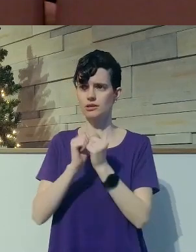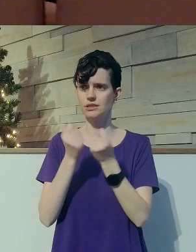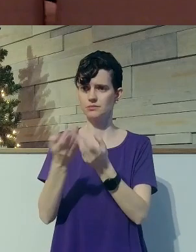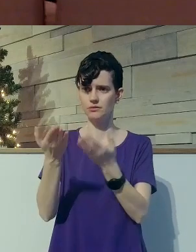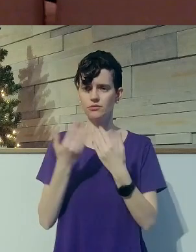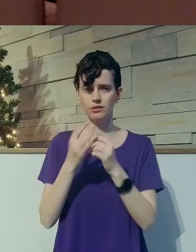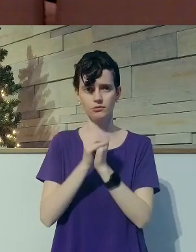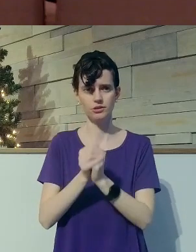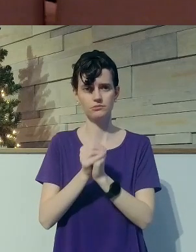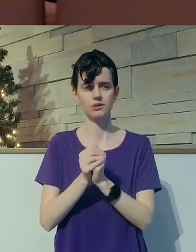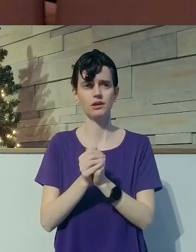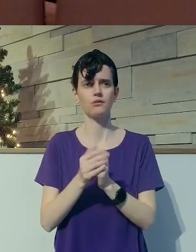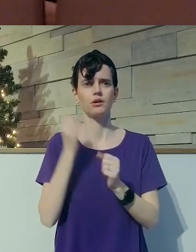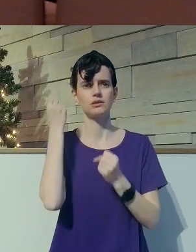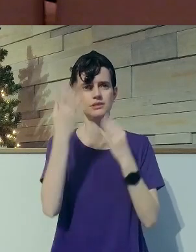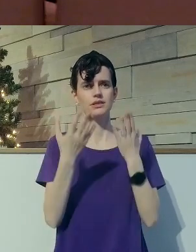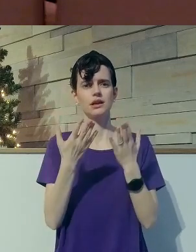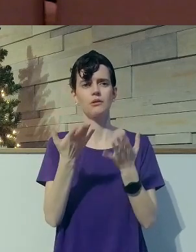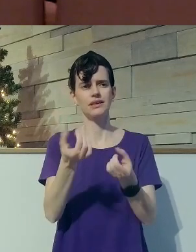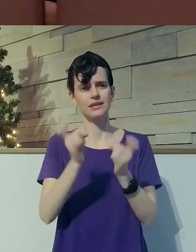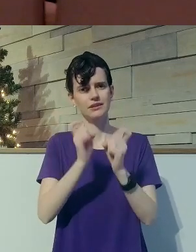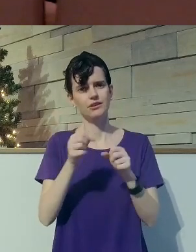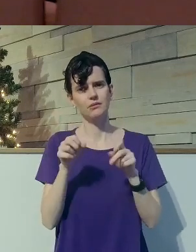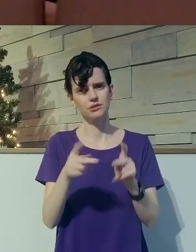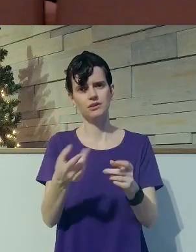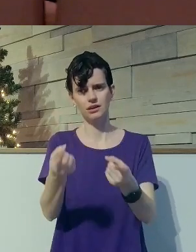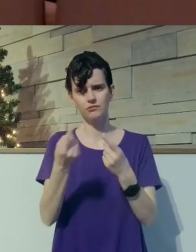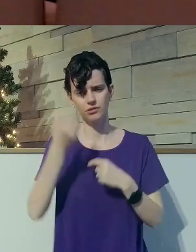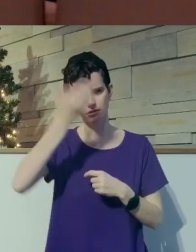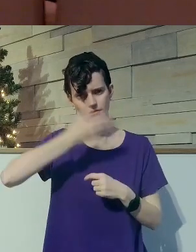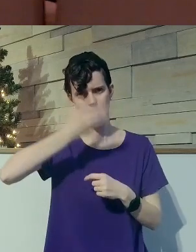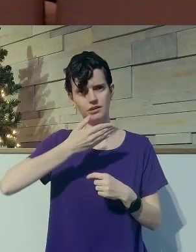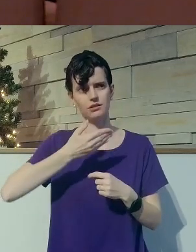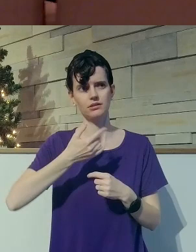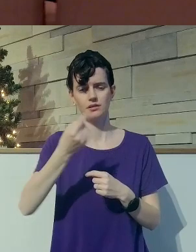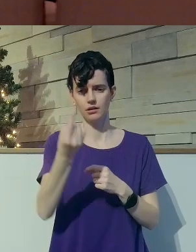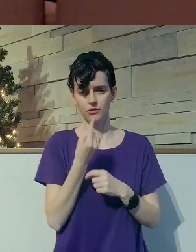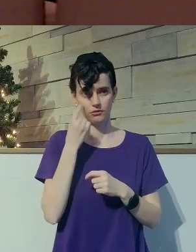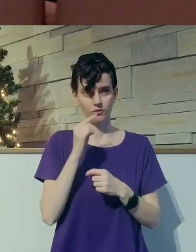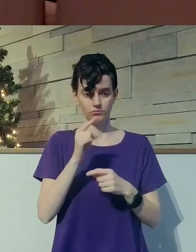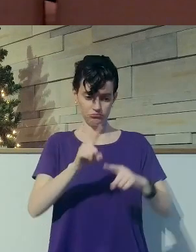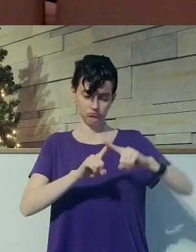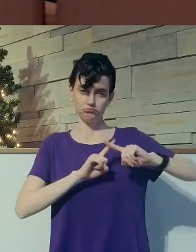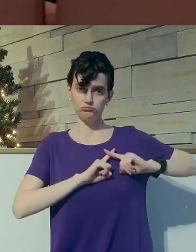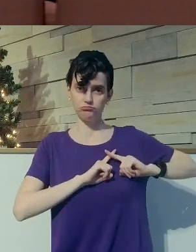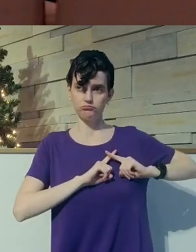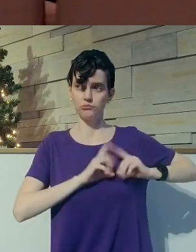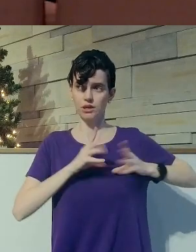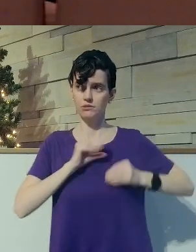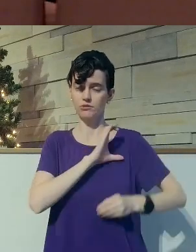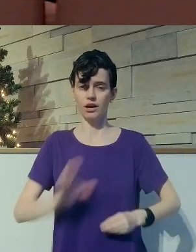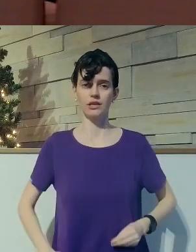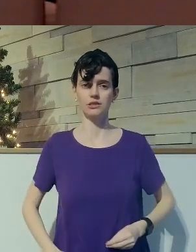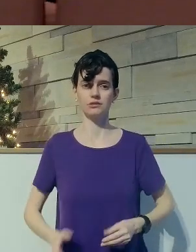pray. We're going to sing a song, and I want to give you the opportunity to come forward. Come forward to receive Christ, to ask for forgiveness,